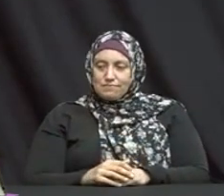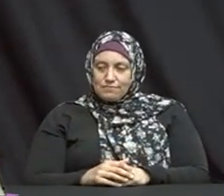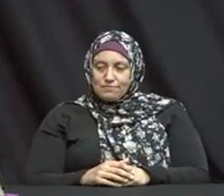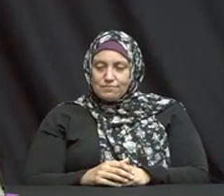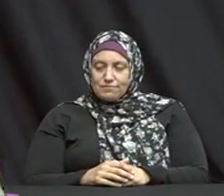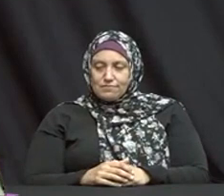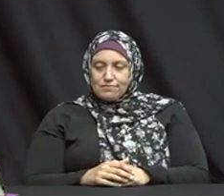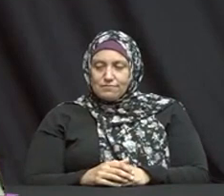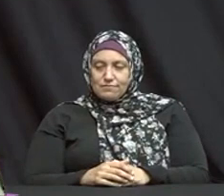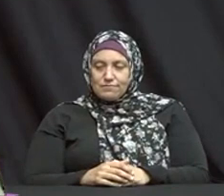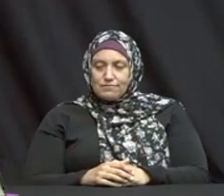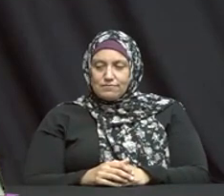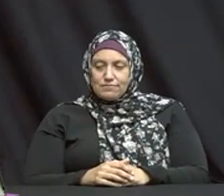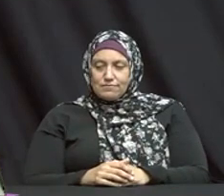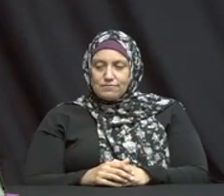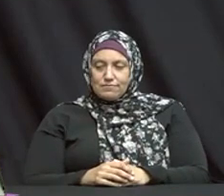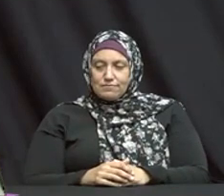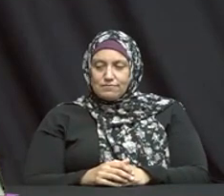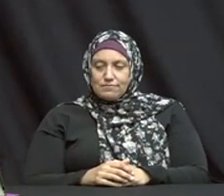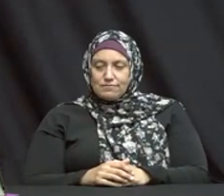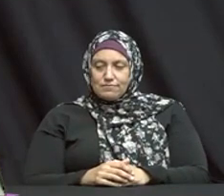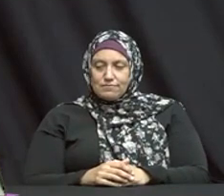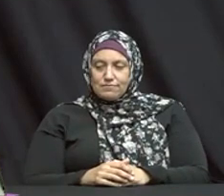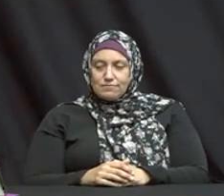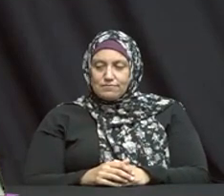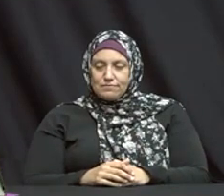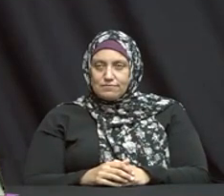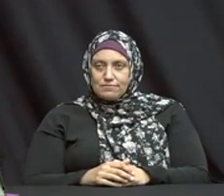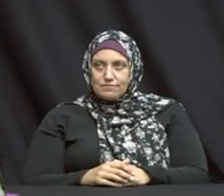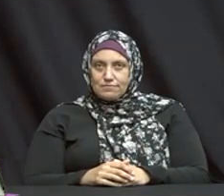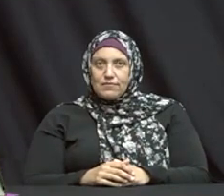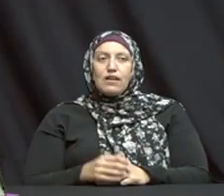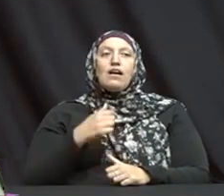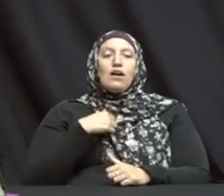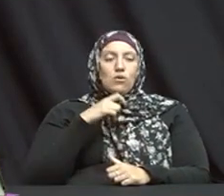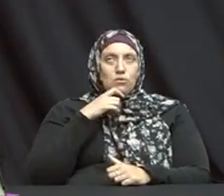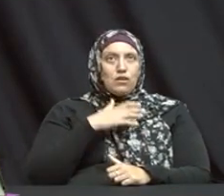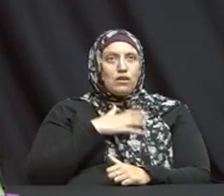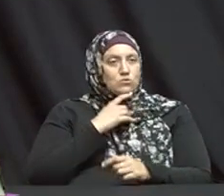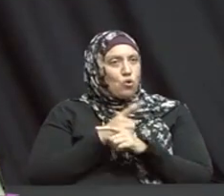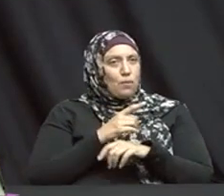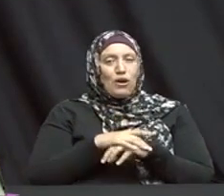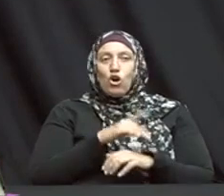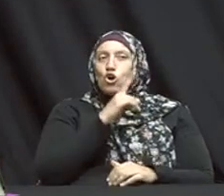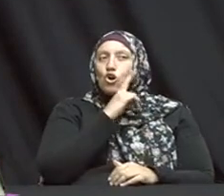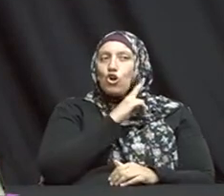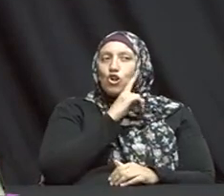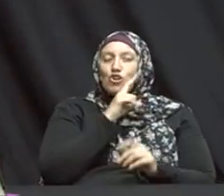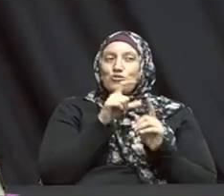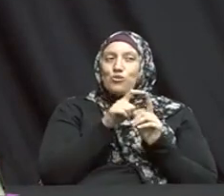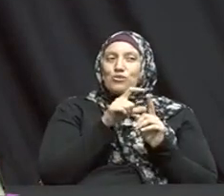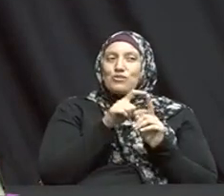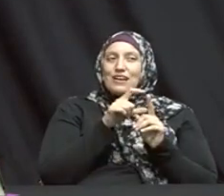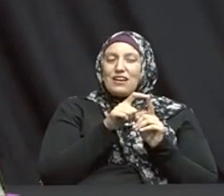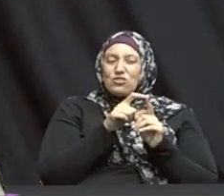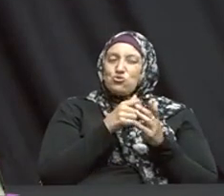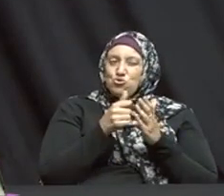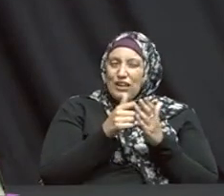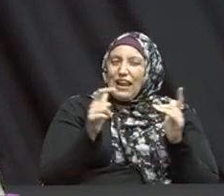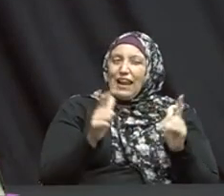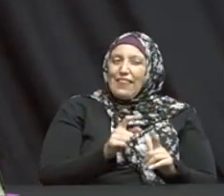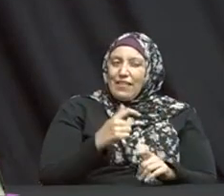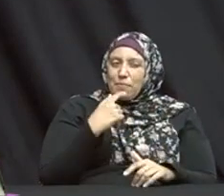chose a daughter because her share is usually by default less than the boy, and she's a minor child. Now, under the law of inheritance, let's